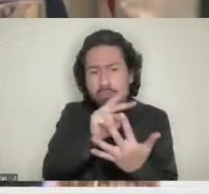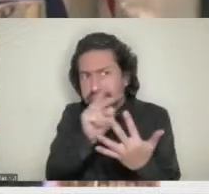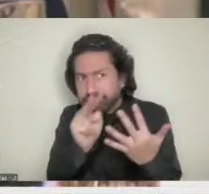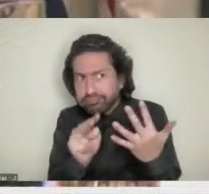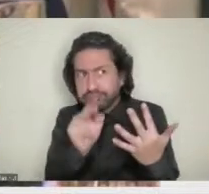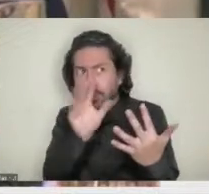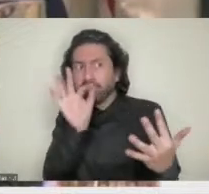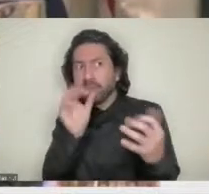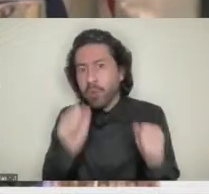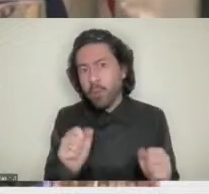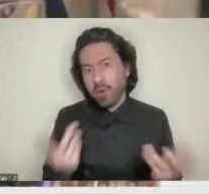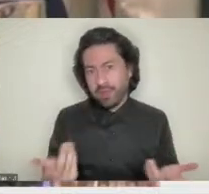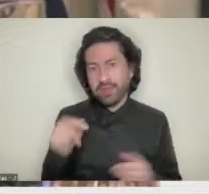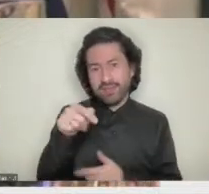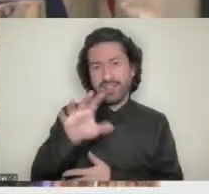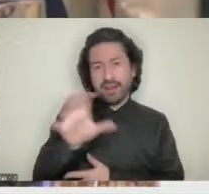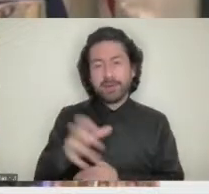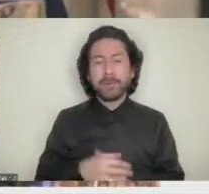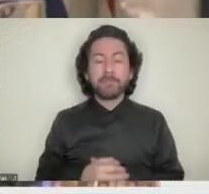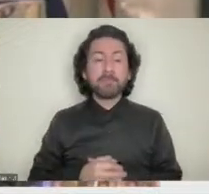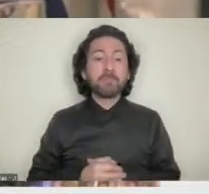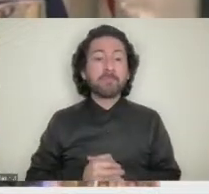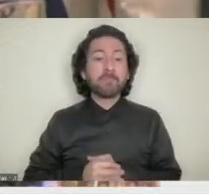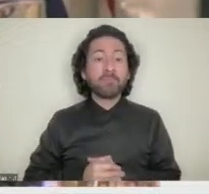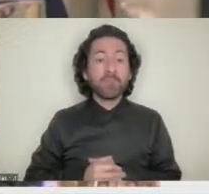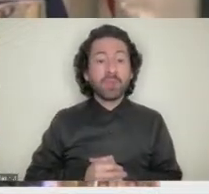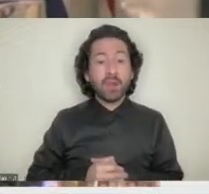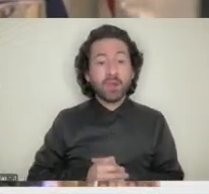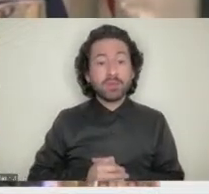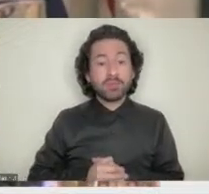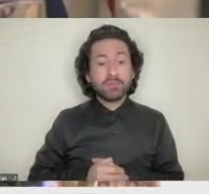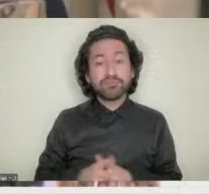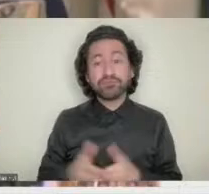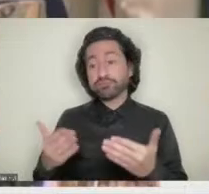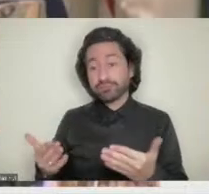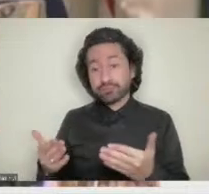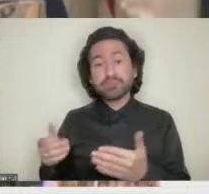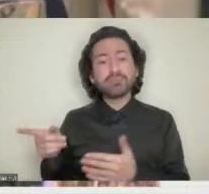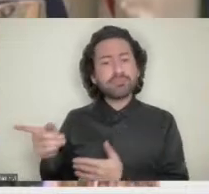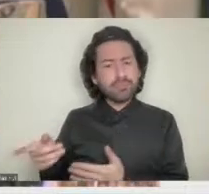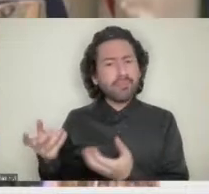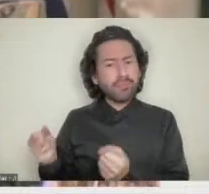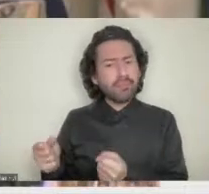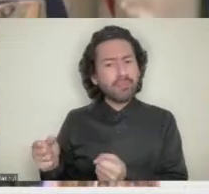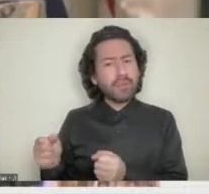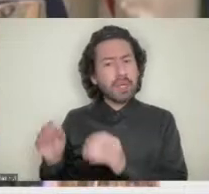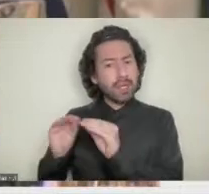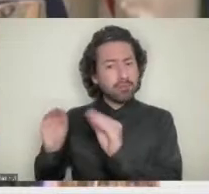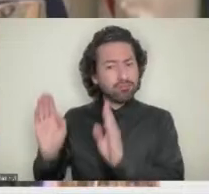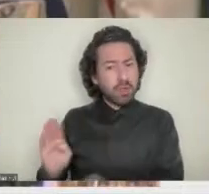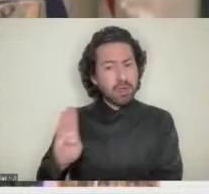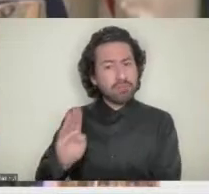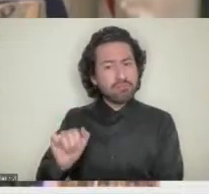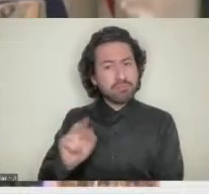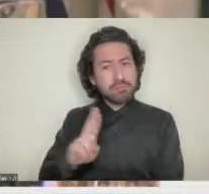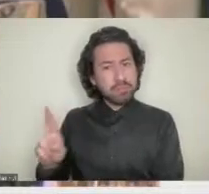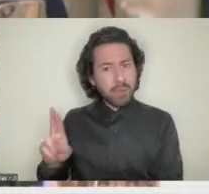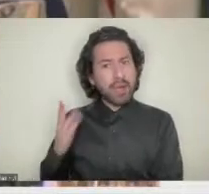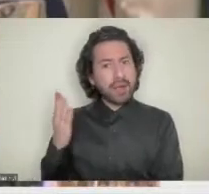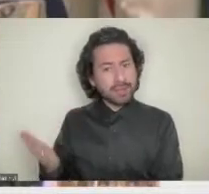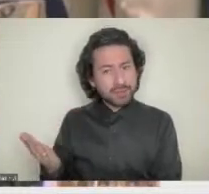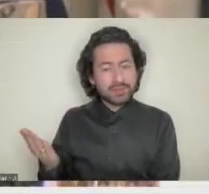tribute or payment and what are the alternatives in the region. And as Professor Barr is here and having heard